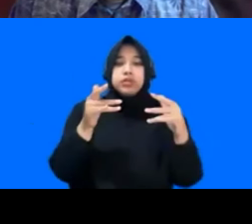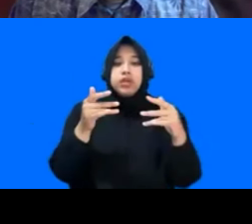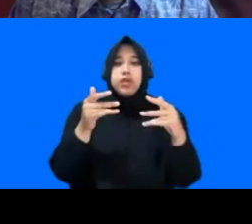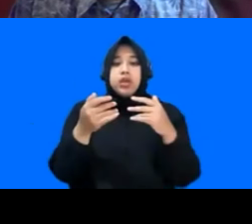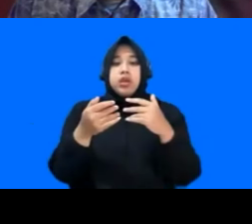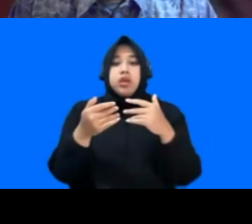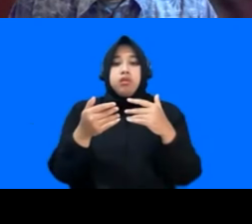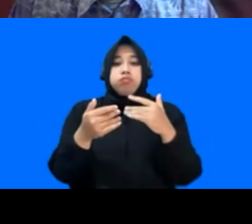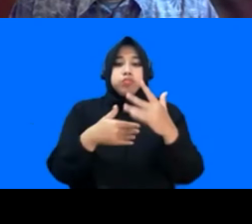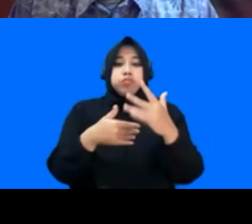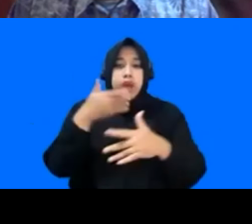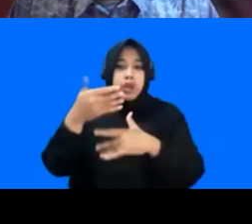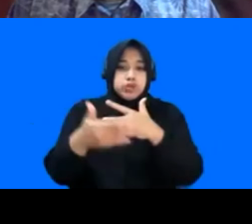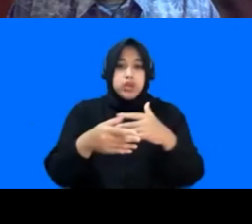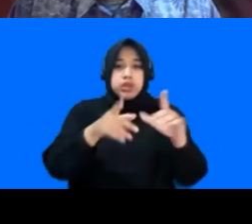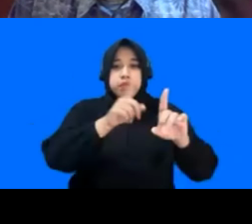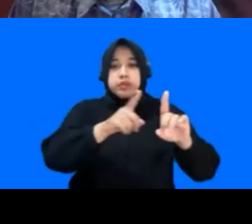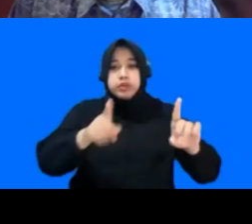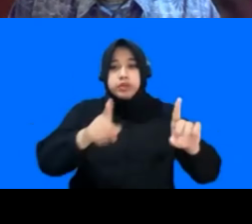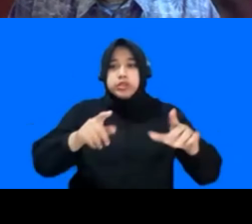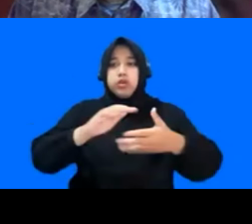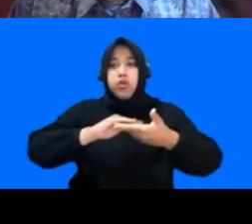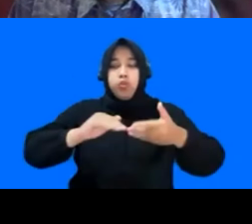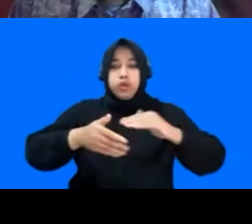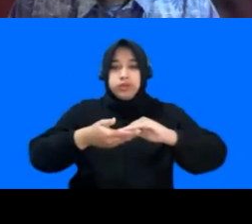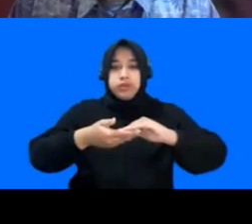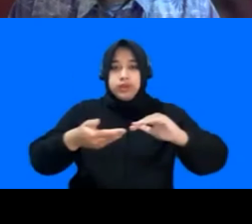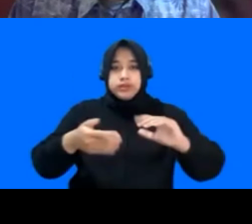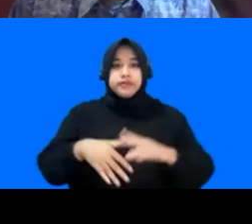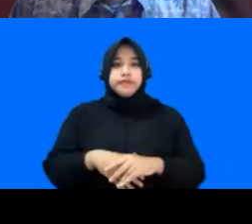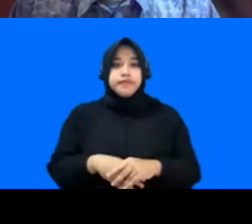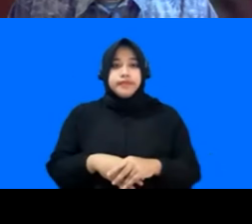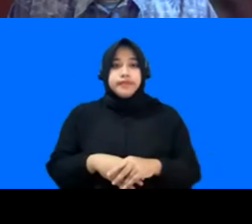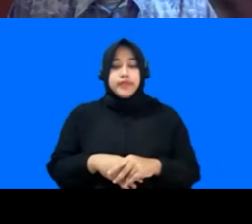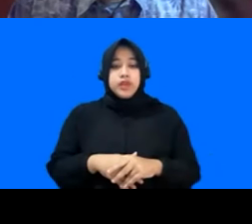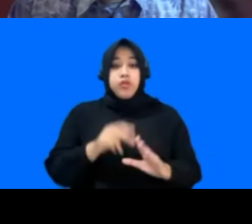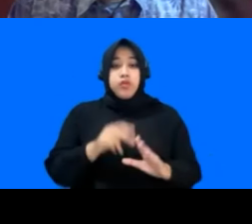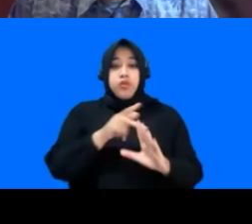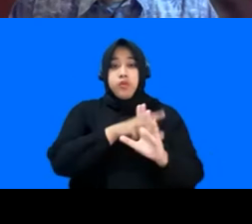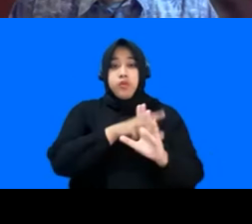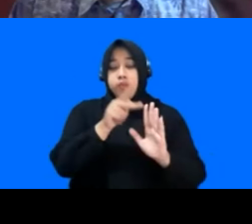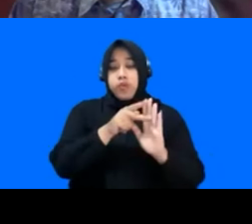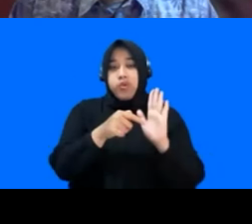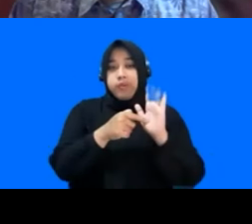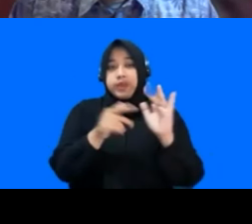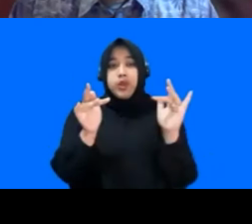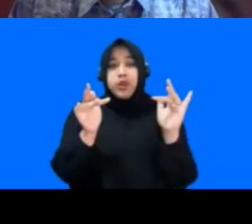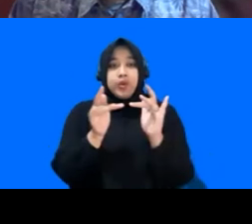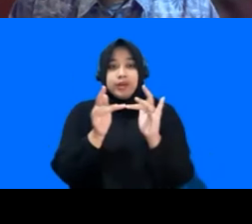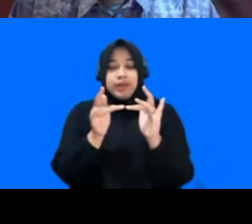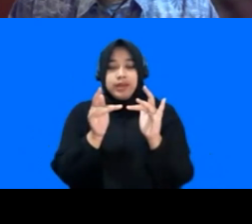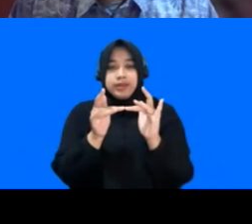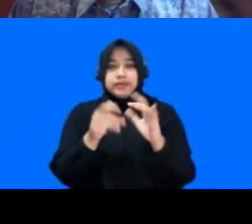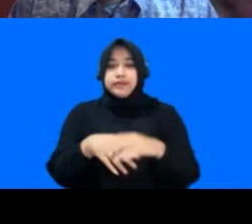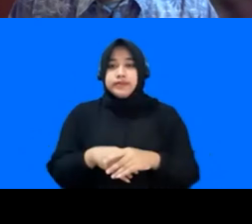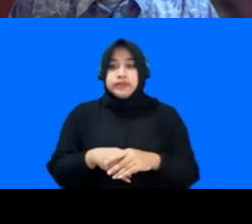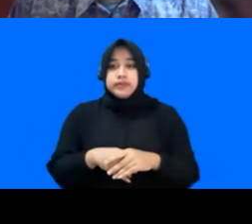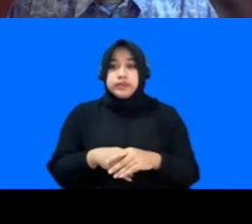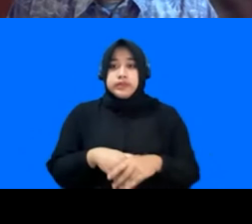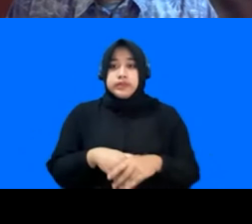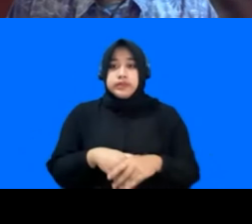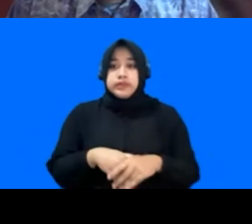communities. And because the program is online, we have been able to attract advocates